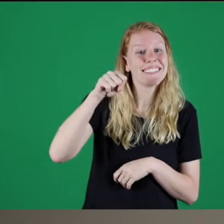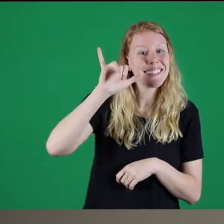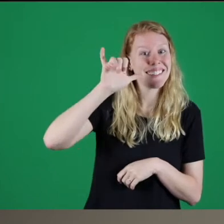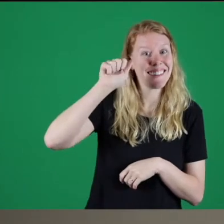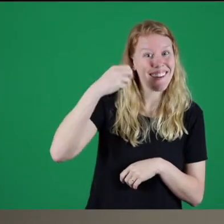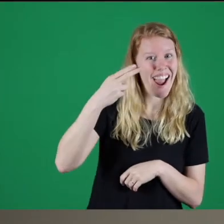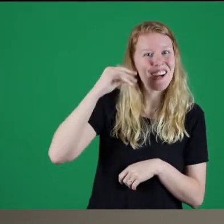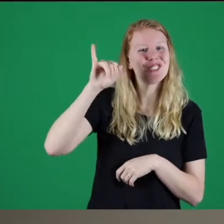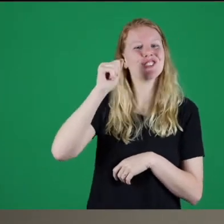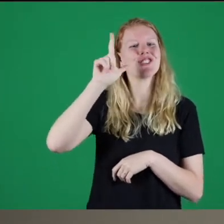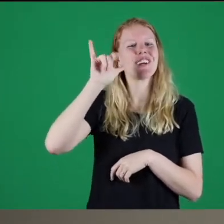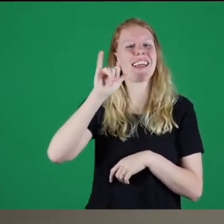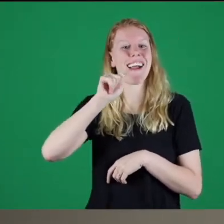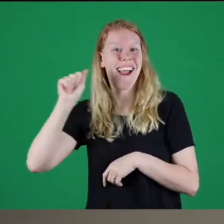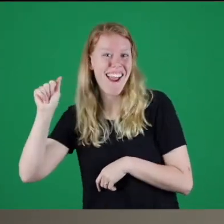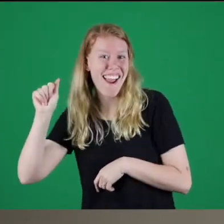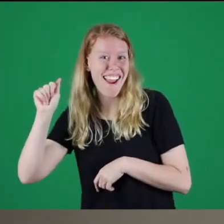Ye Jalia